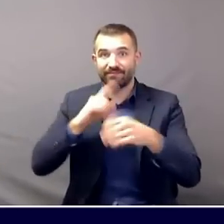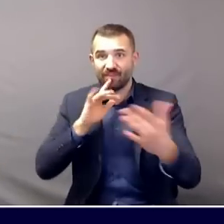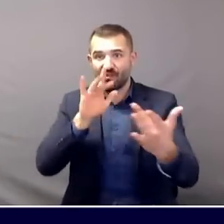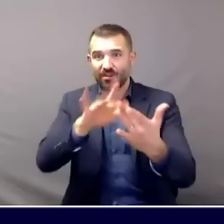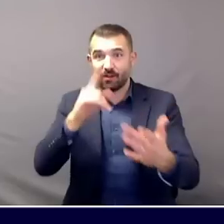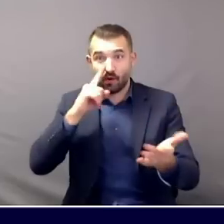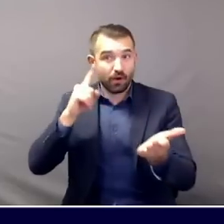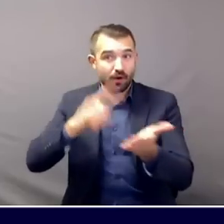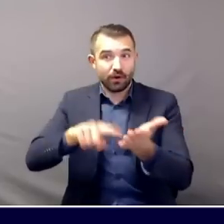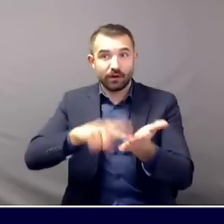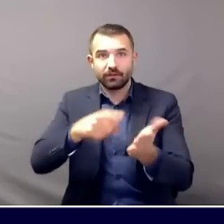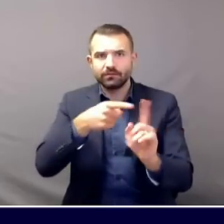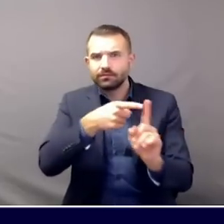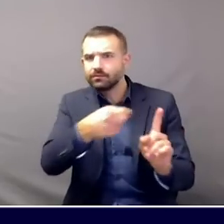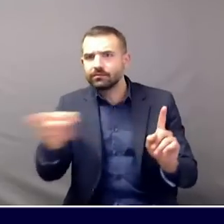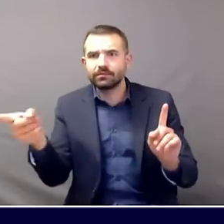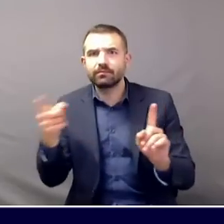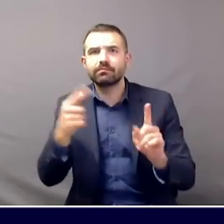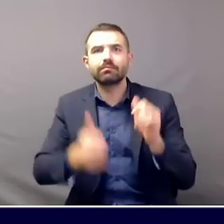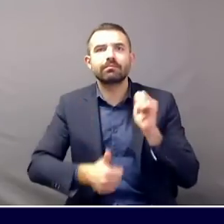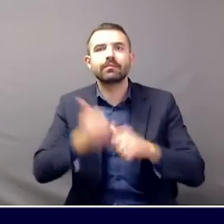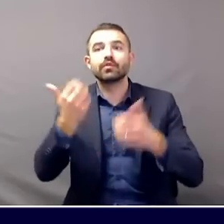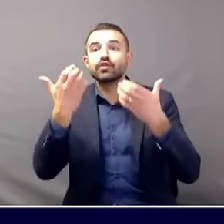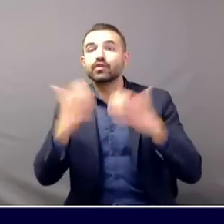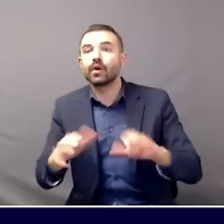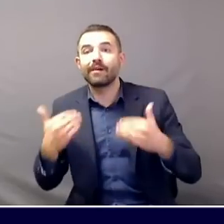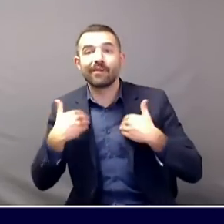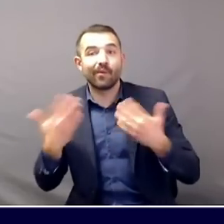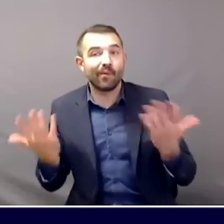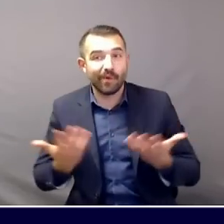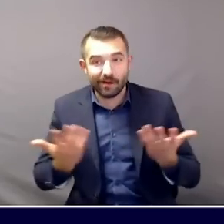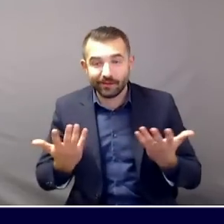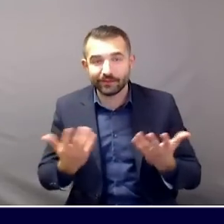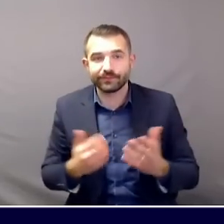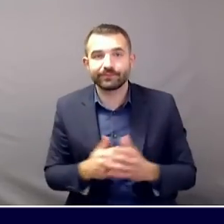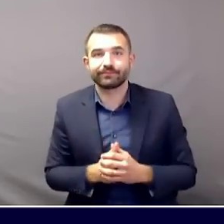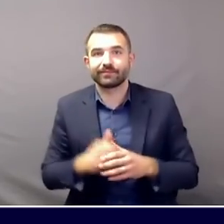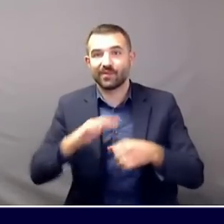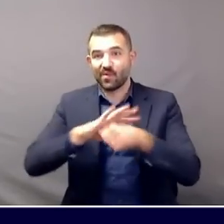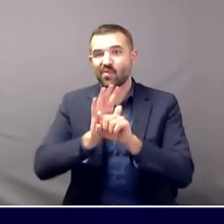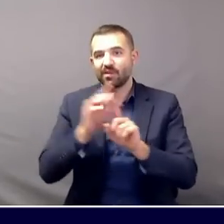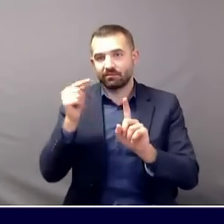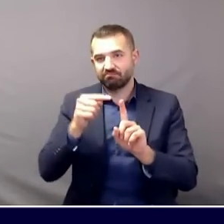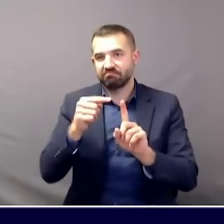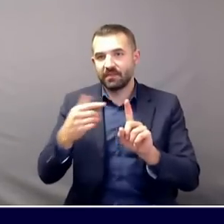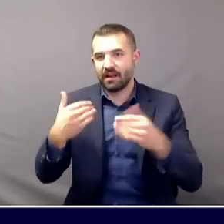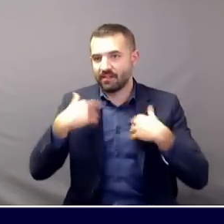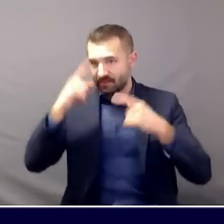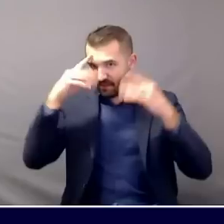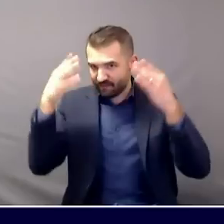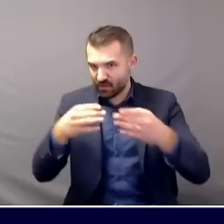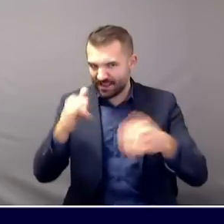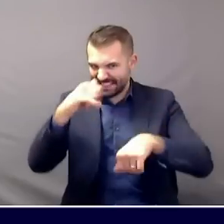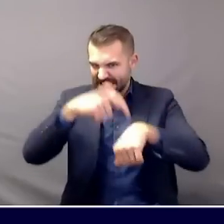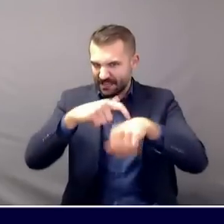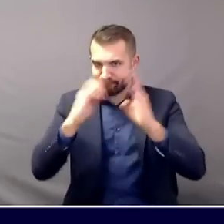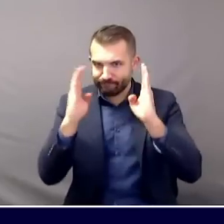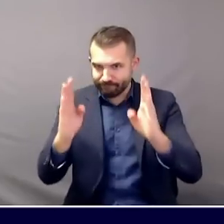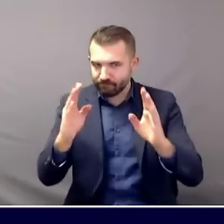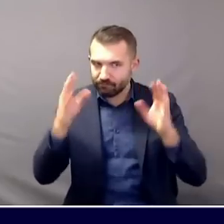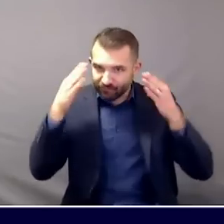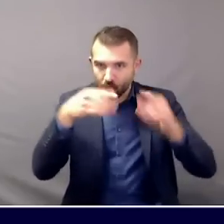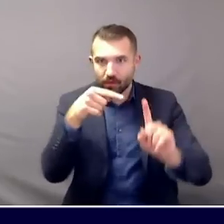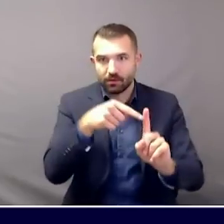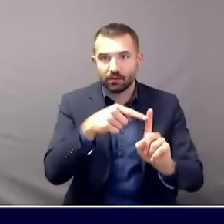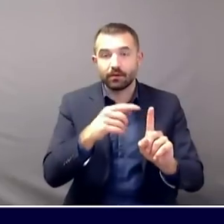COVID. Given the increased rates of things like the flu, we're trying to figure out what that means for our